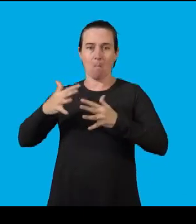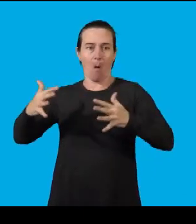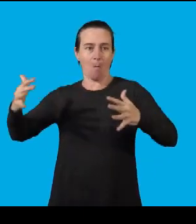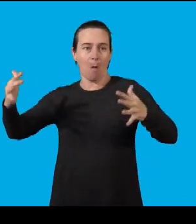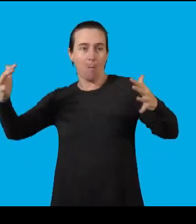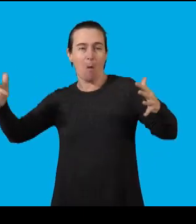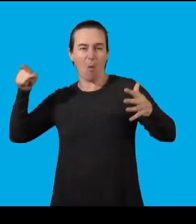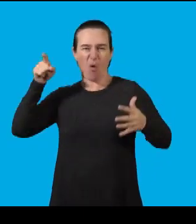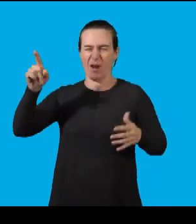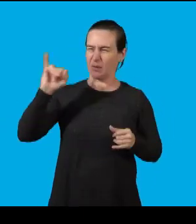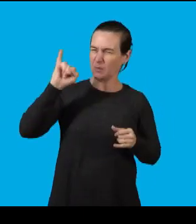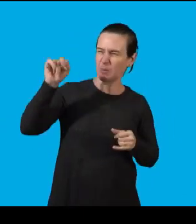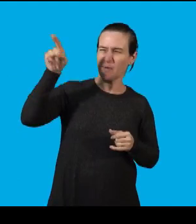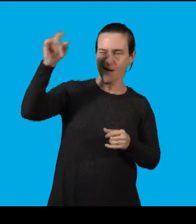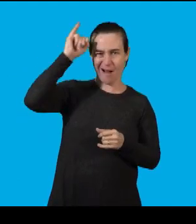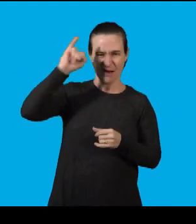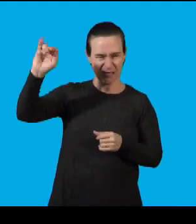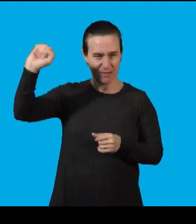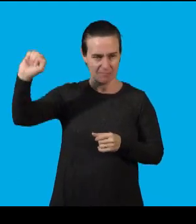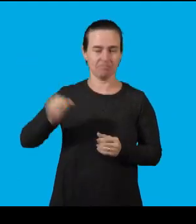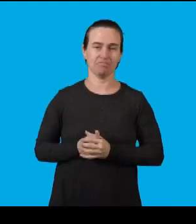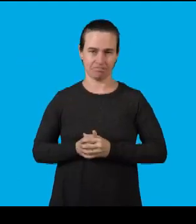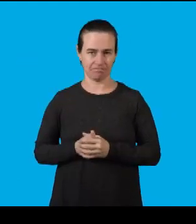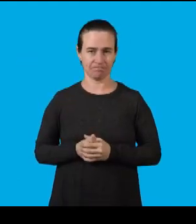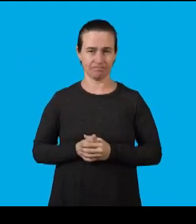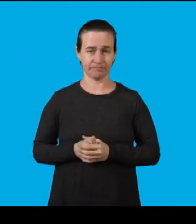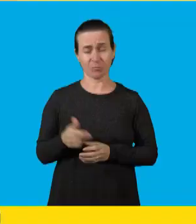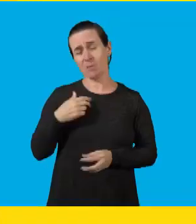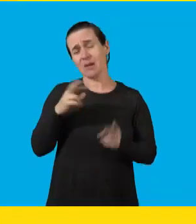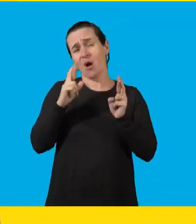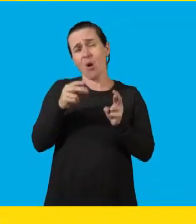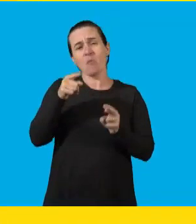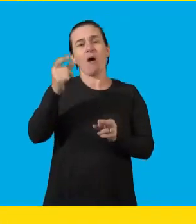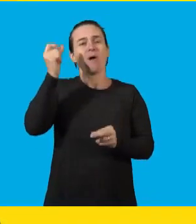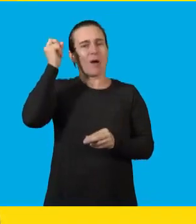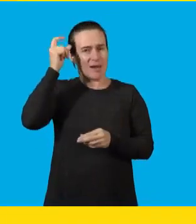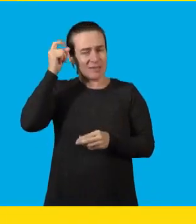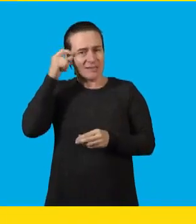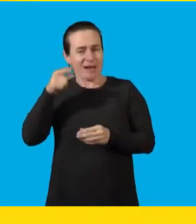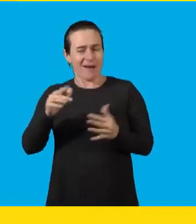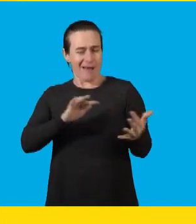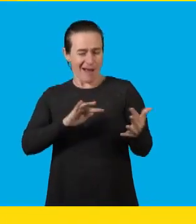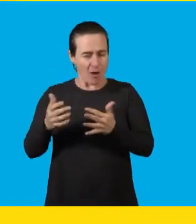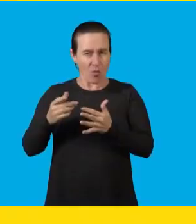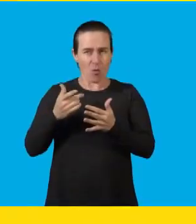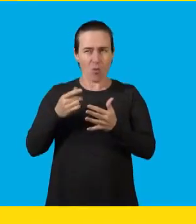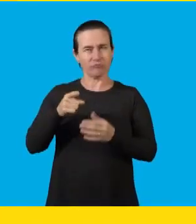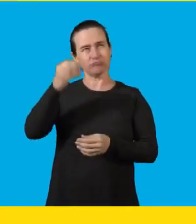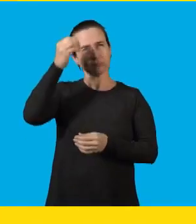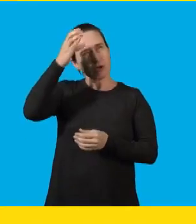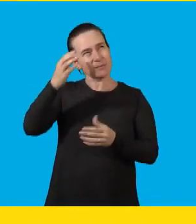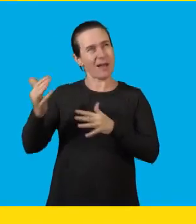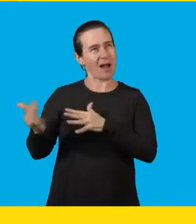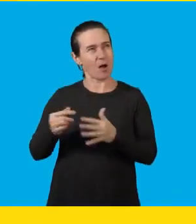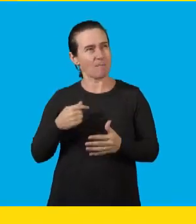a hostile ideology or ideas. I hope that helps you understand how to